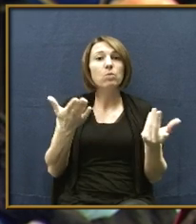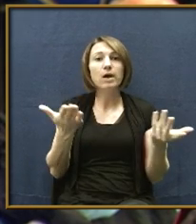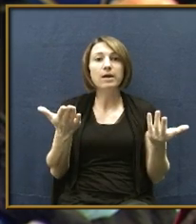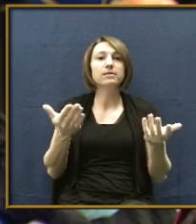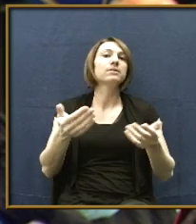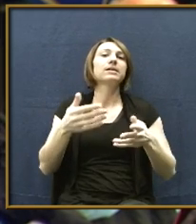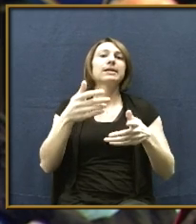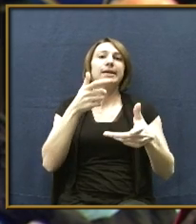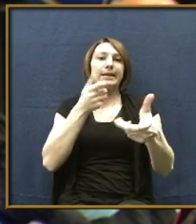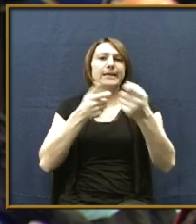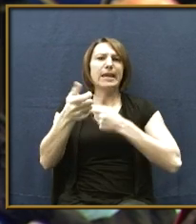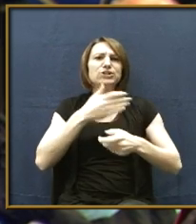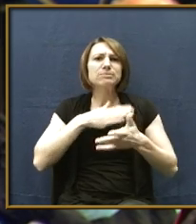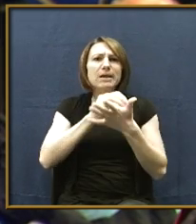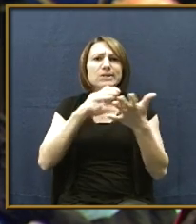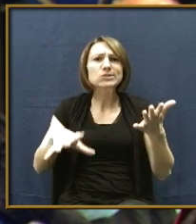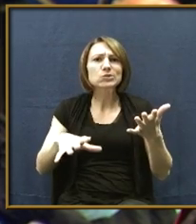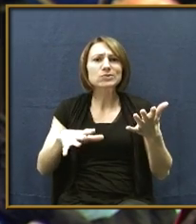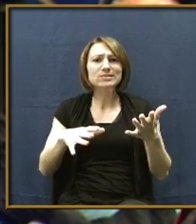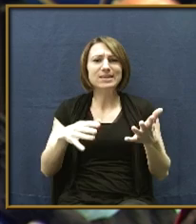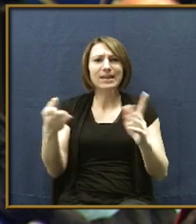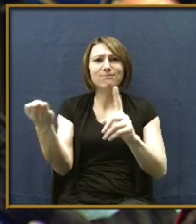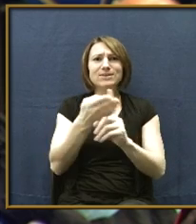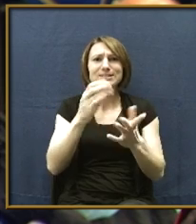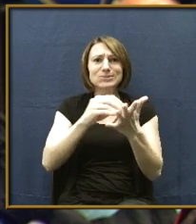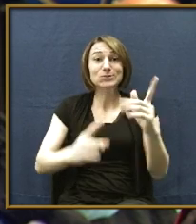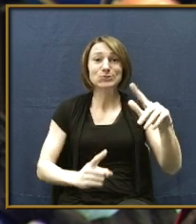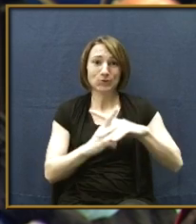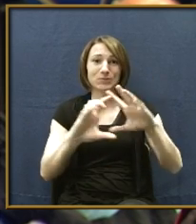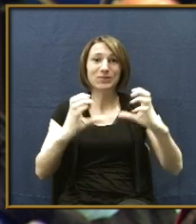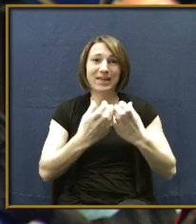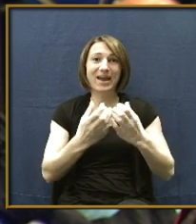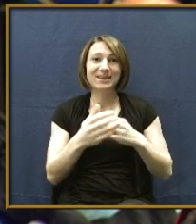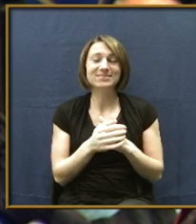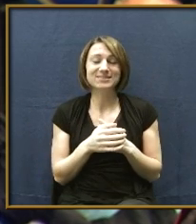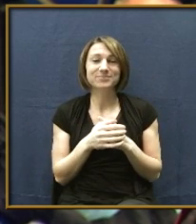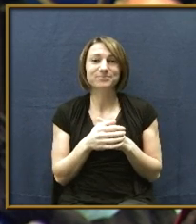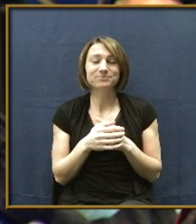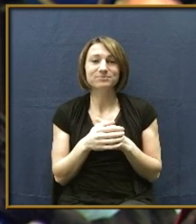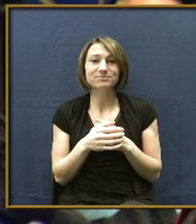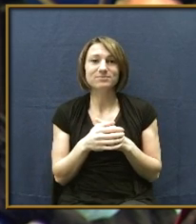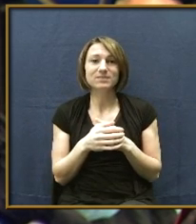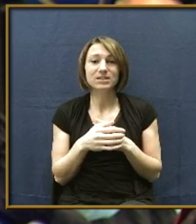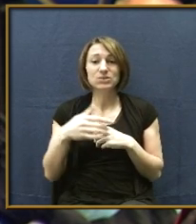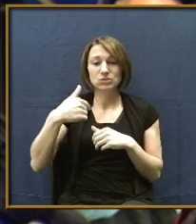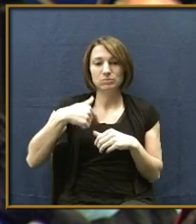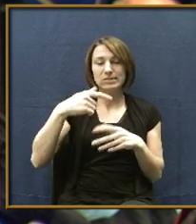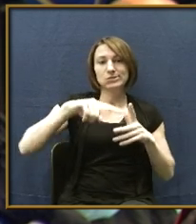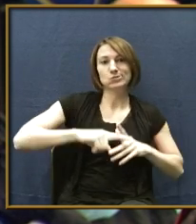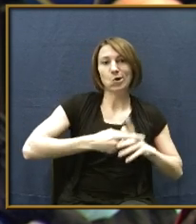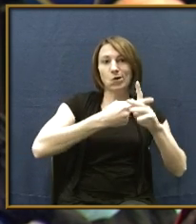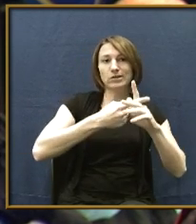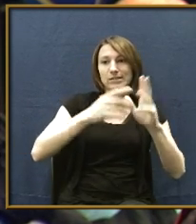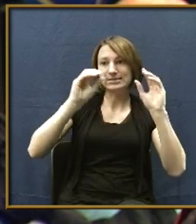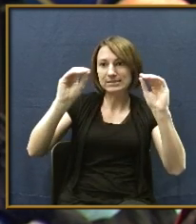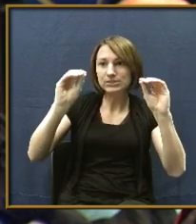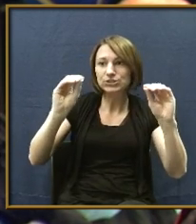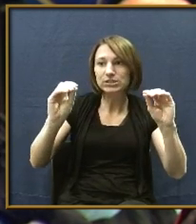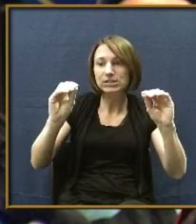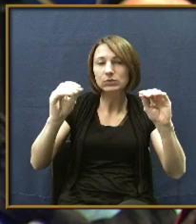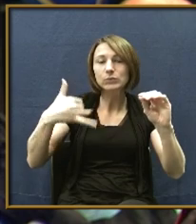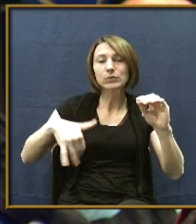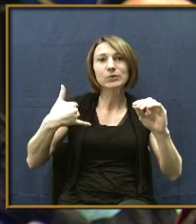to just get them to make it to class. As a student transitioning into the instructor role, I'll be the first to tell